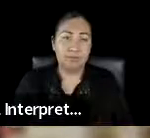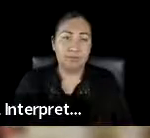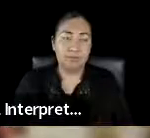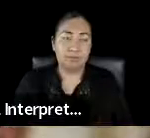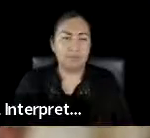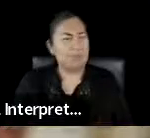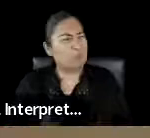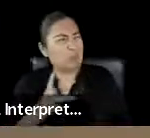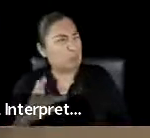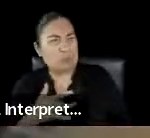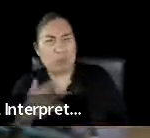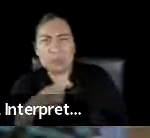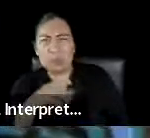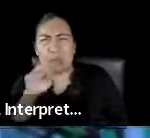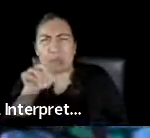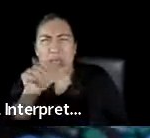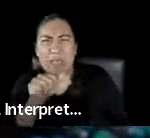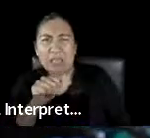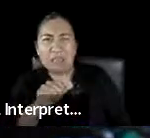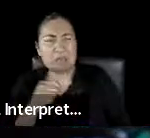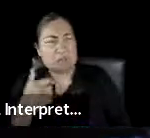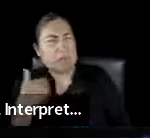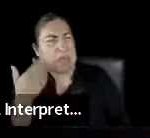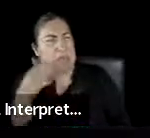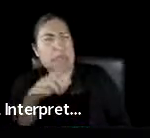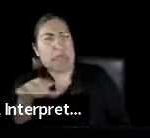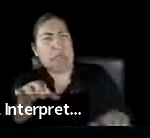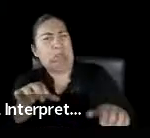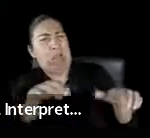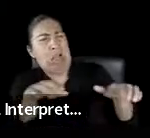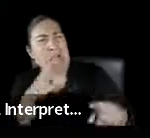Hey, what's up with Bella? I don't know, she's been acting weird.